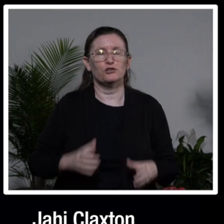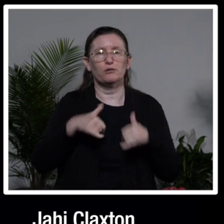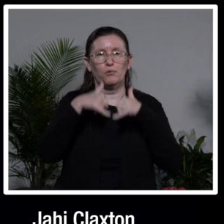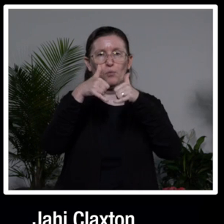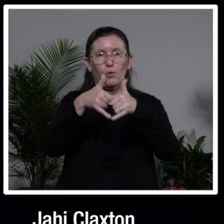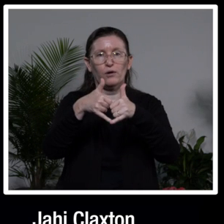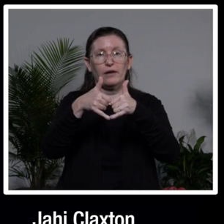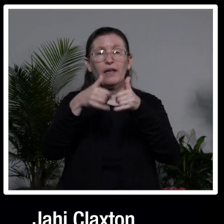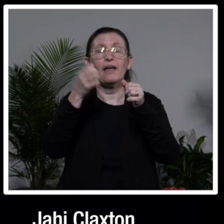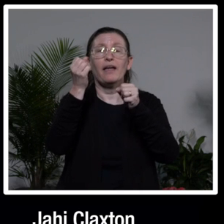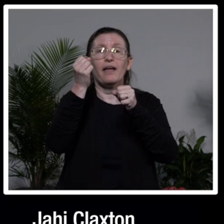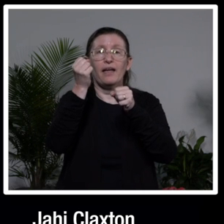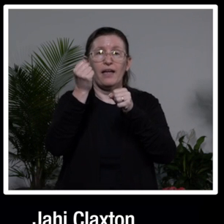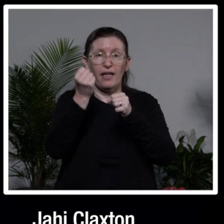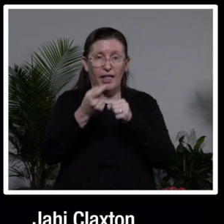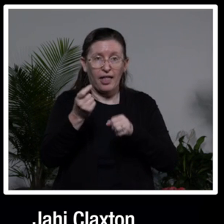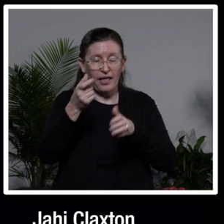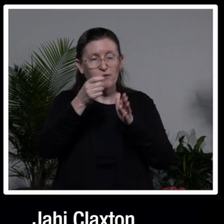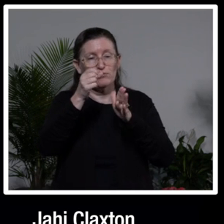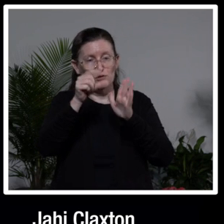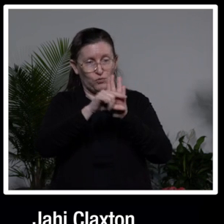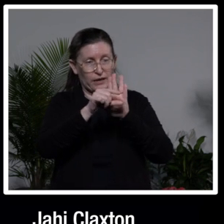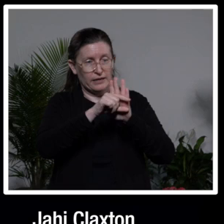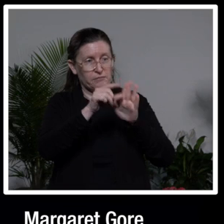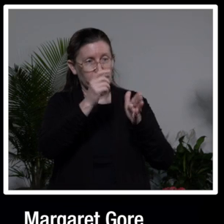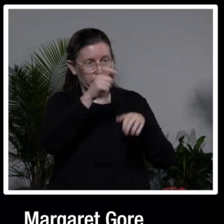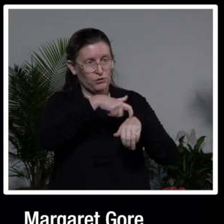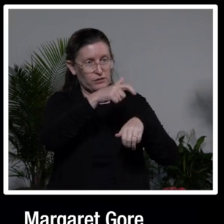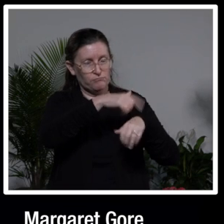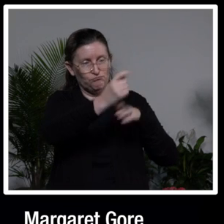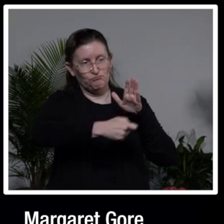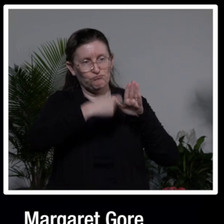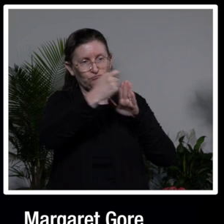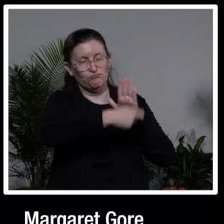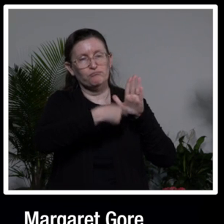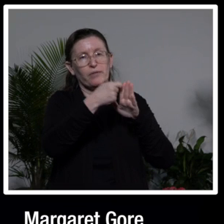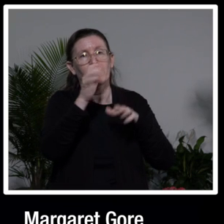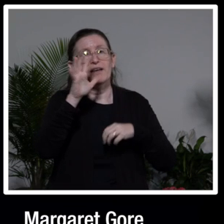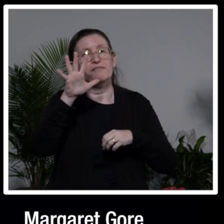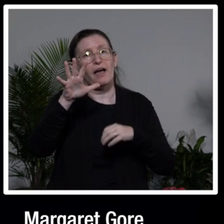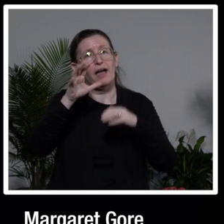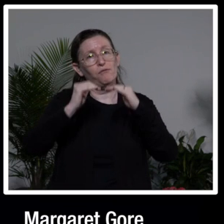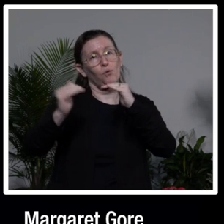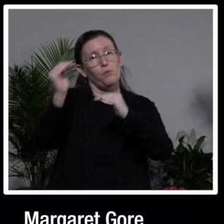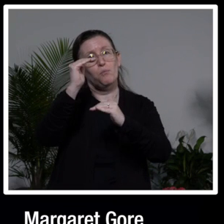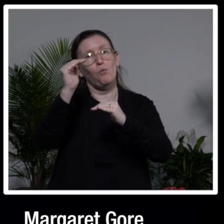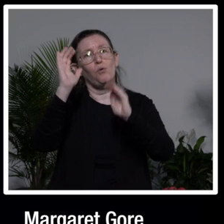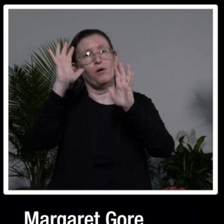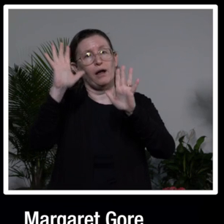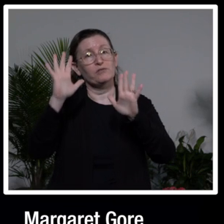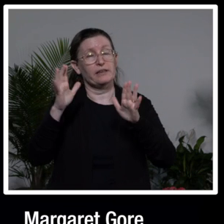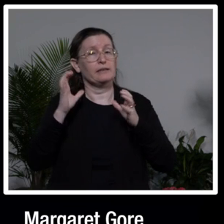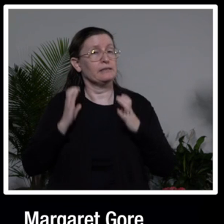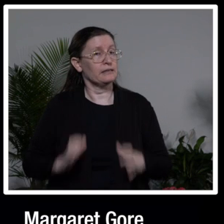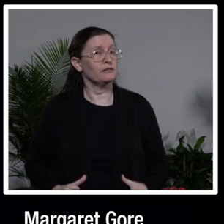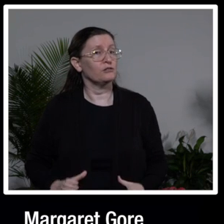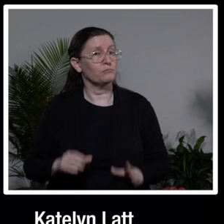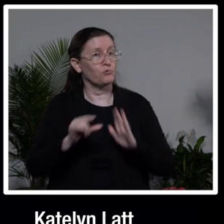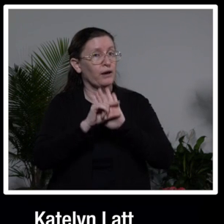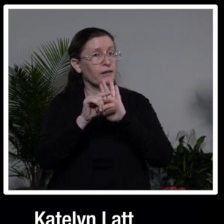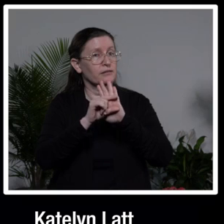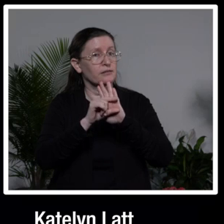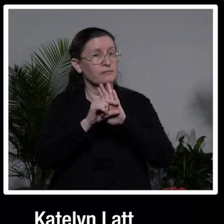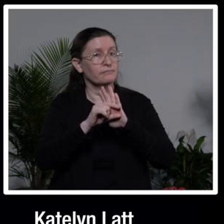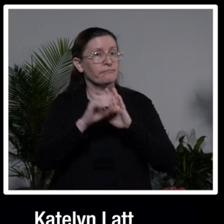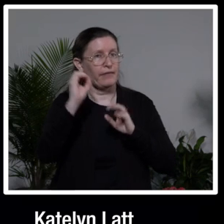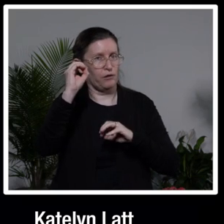Every marking period, we recognize and celebrate those students who have earned 5 or more outstanding citizenship grades. At Honors